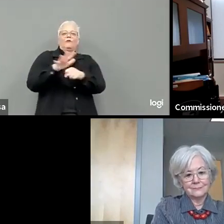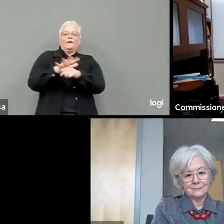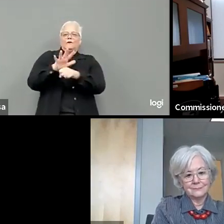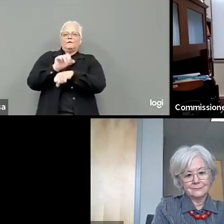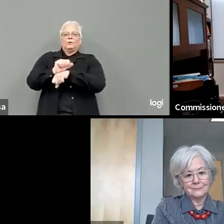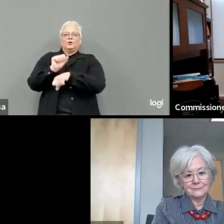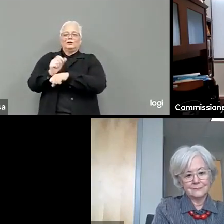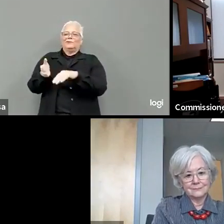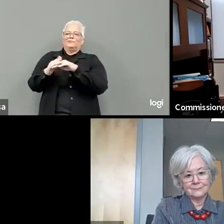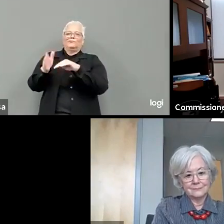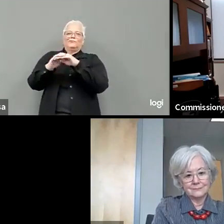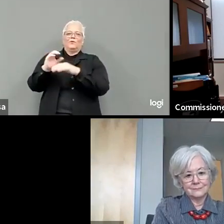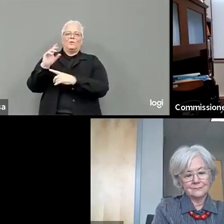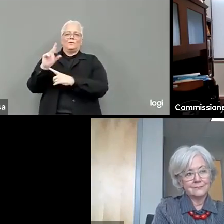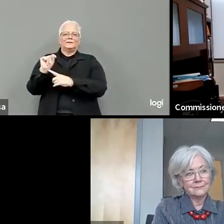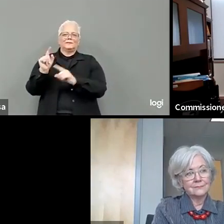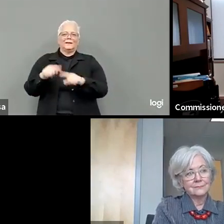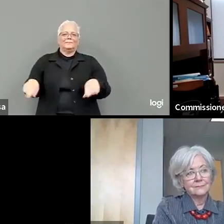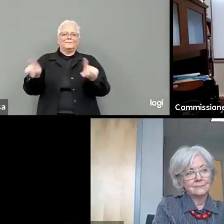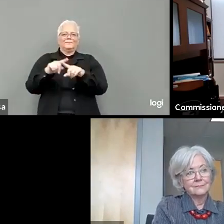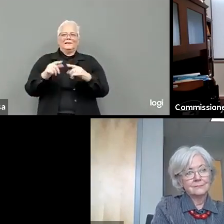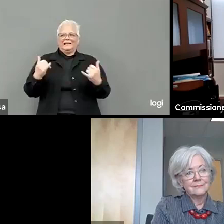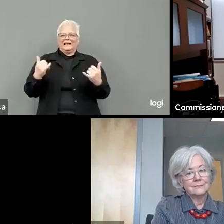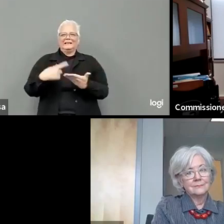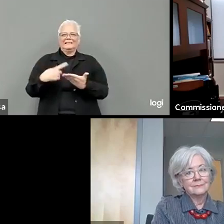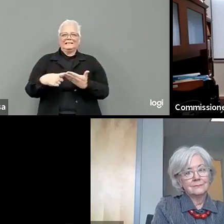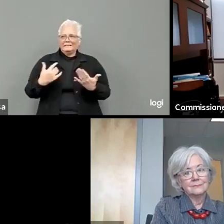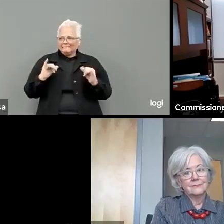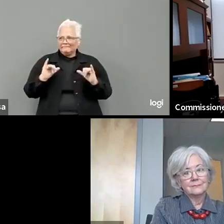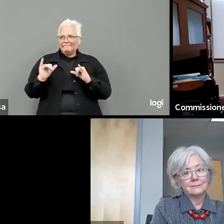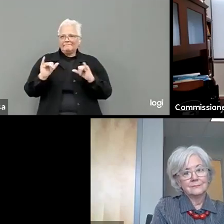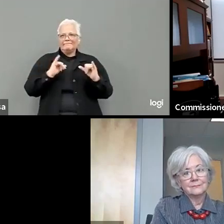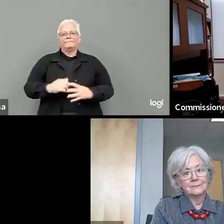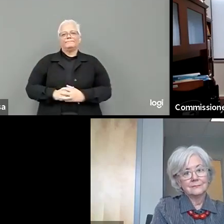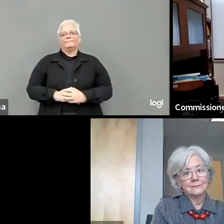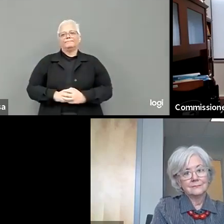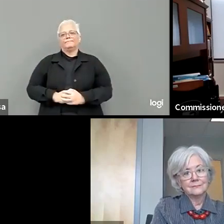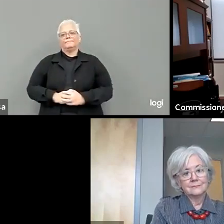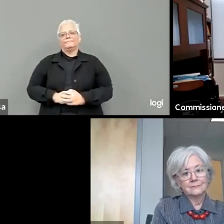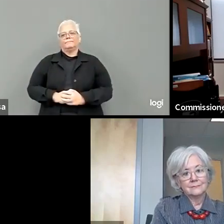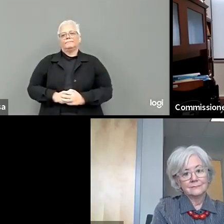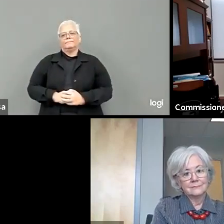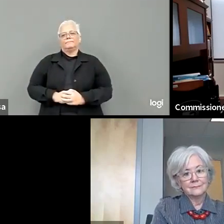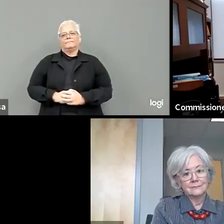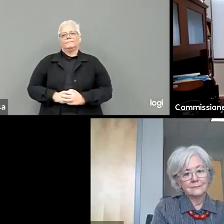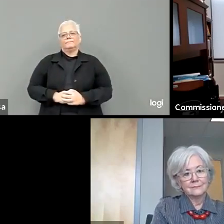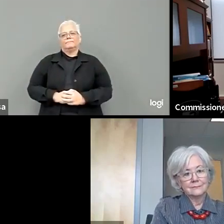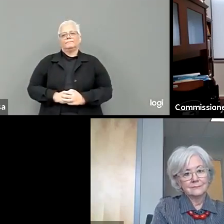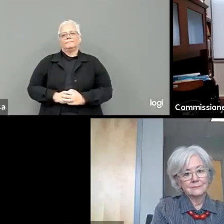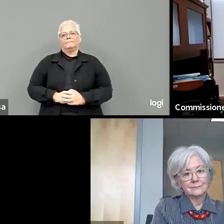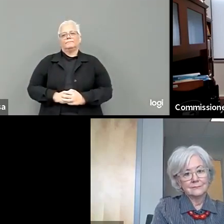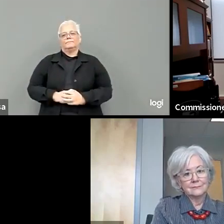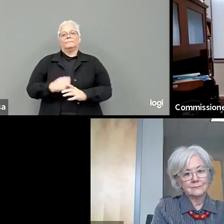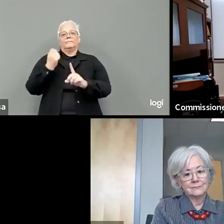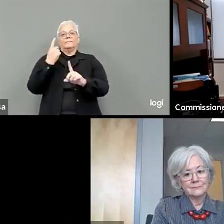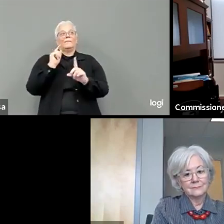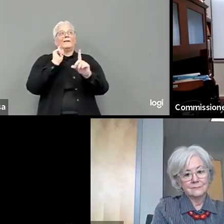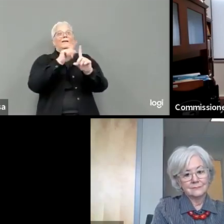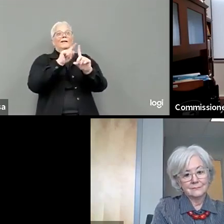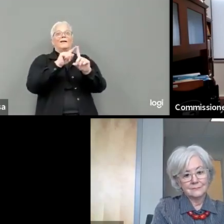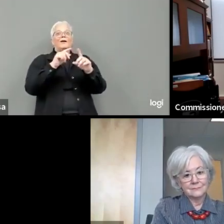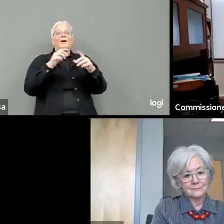that are reliant on ticket revenue to stay operational, that haven't had any